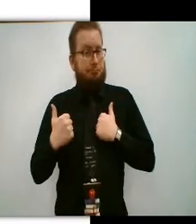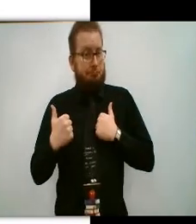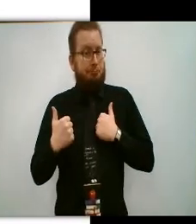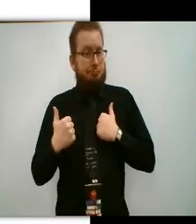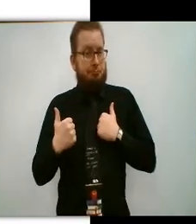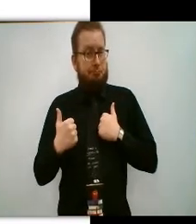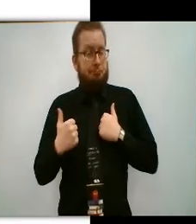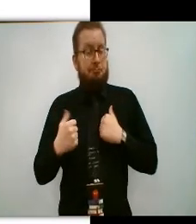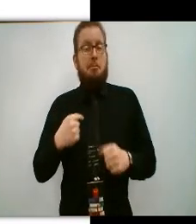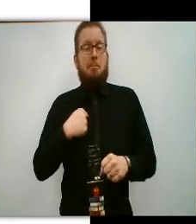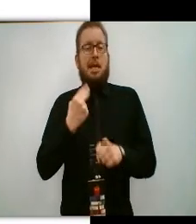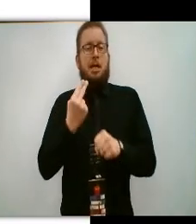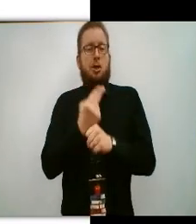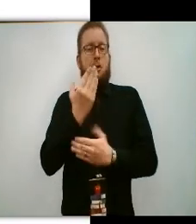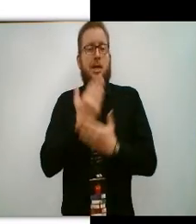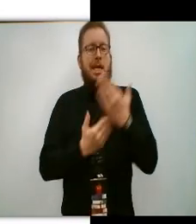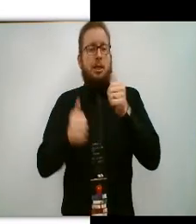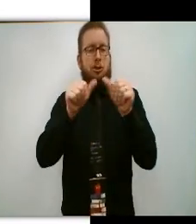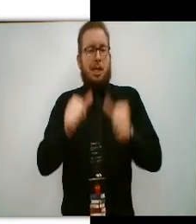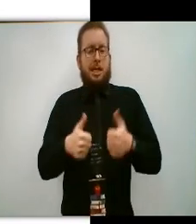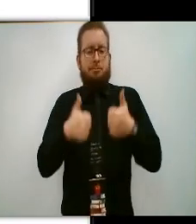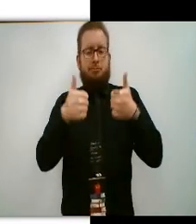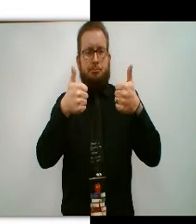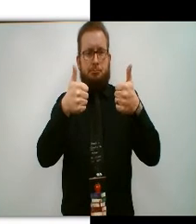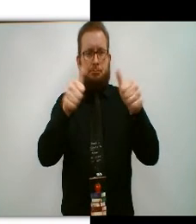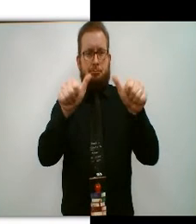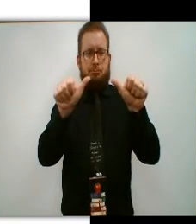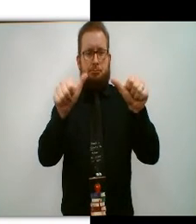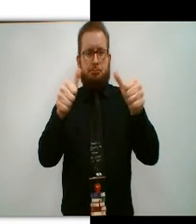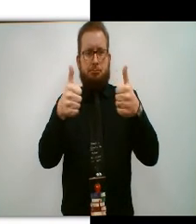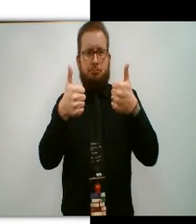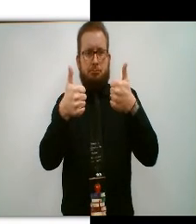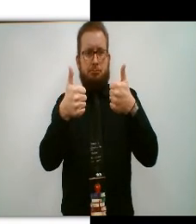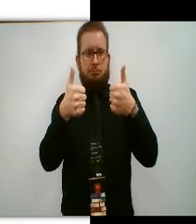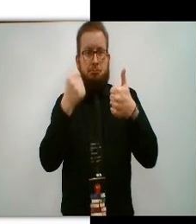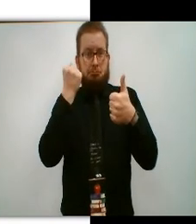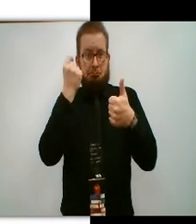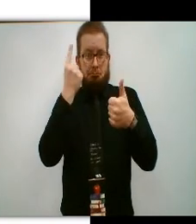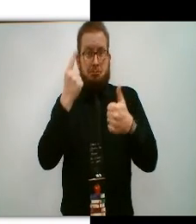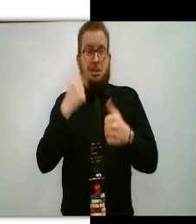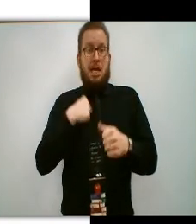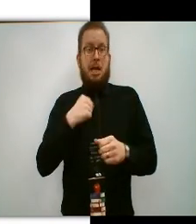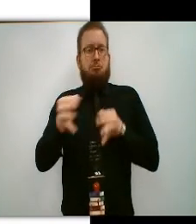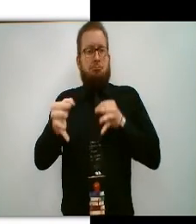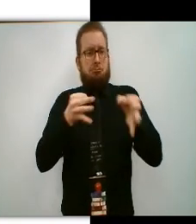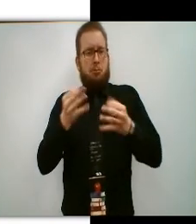You see the gorilla? I'm going to use the hand shape, this hand shape here.